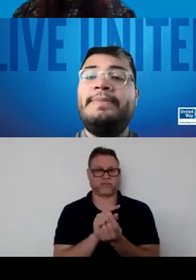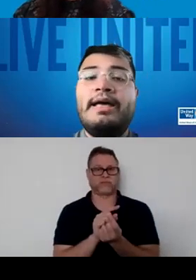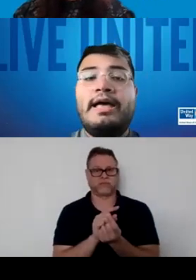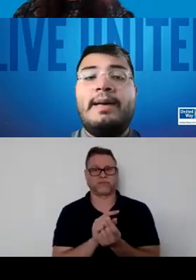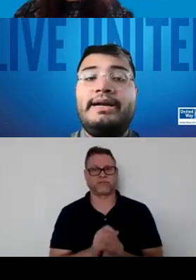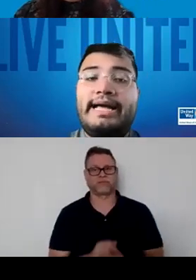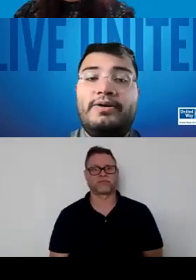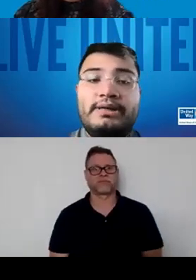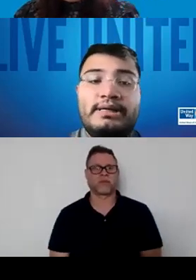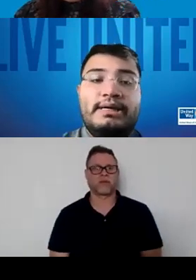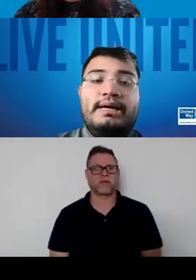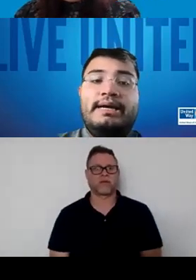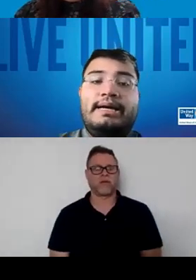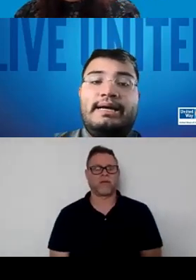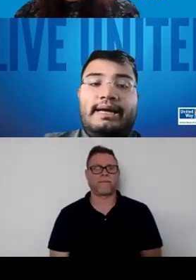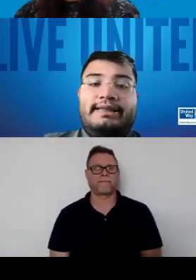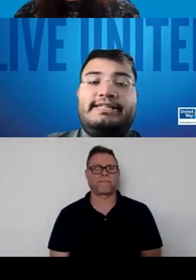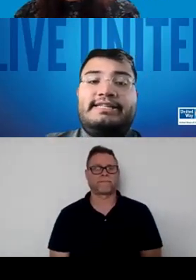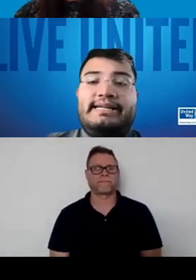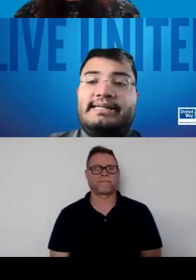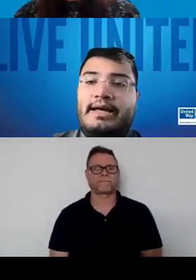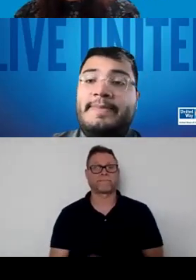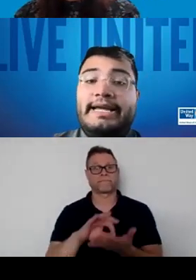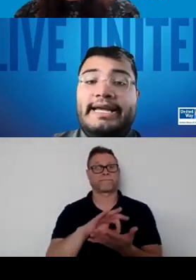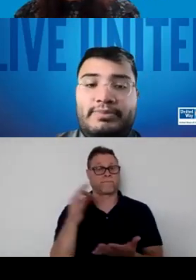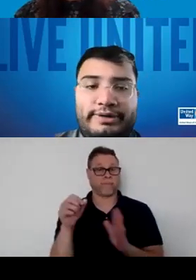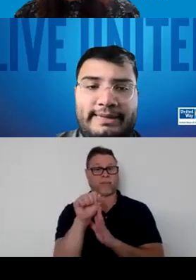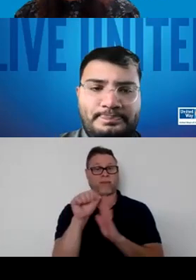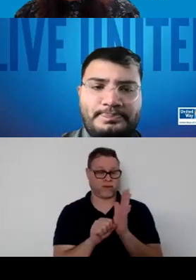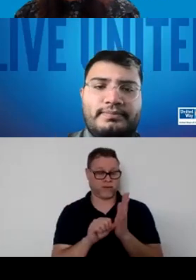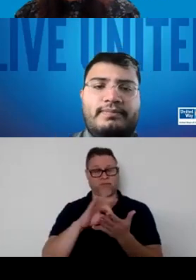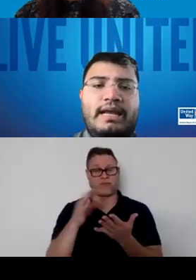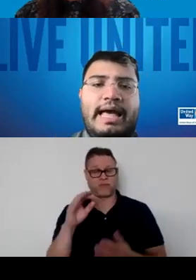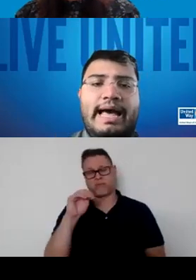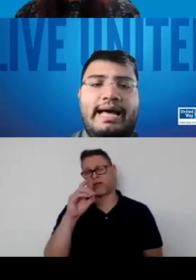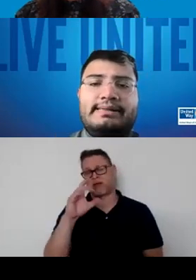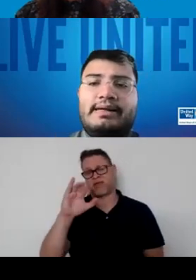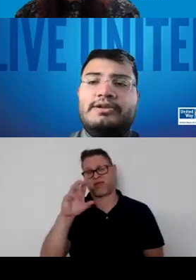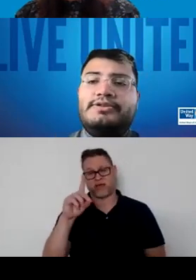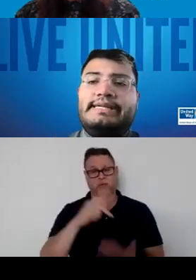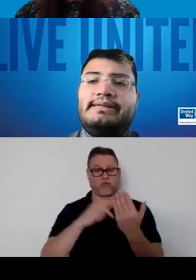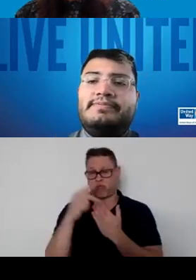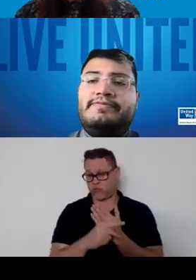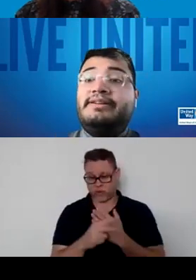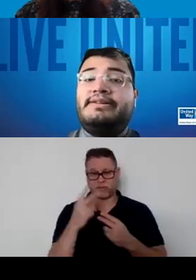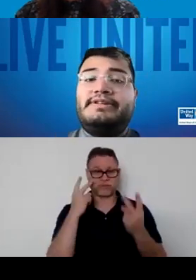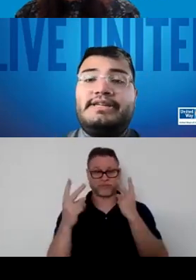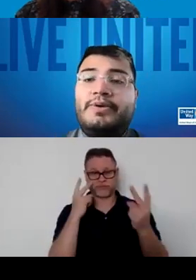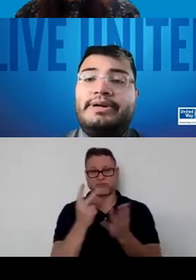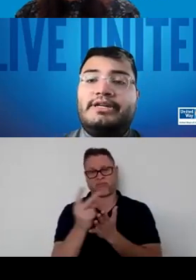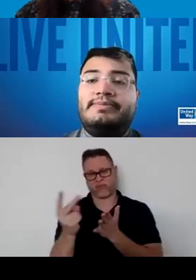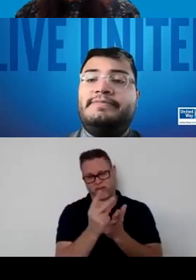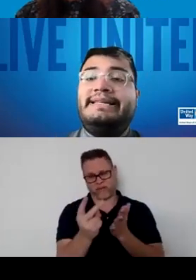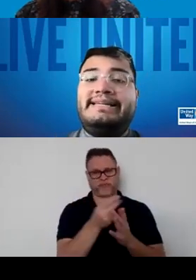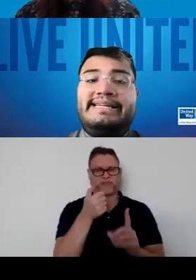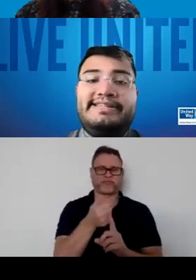Now, Medi-Cal, the state's Medicaid program, has also seen some failures of its own